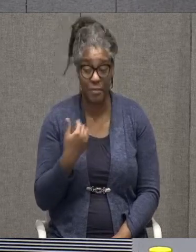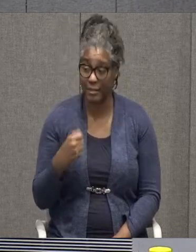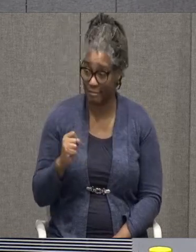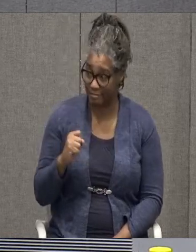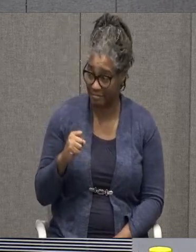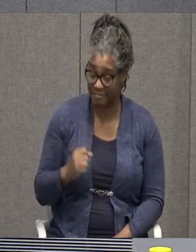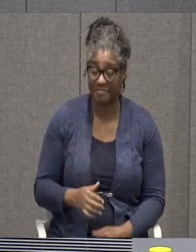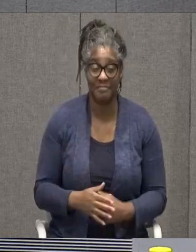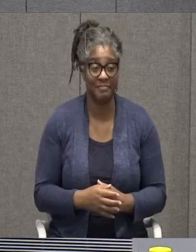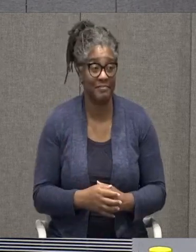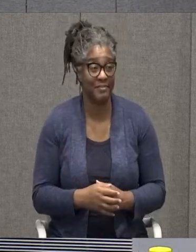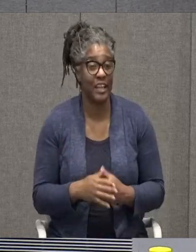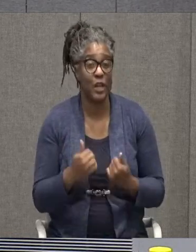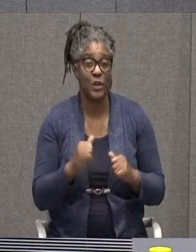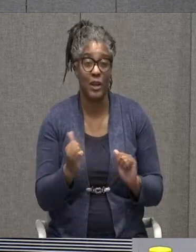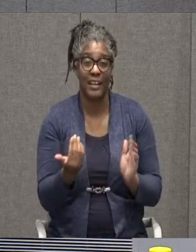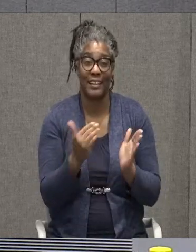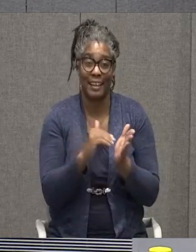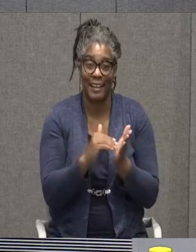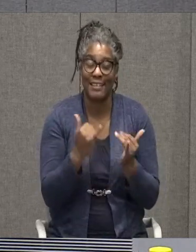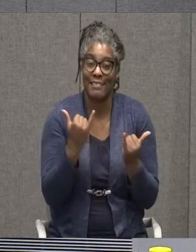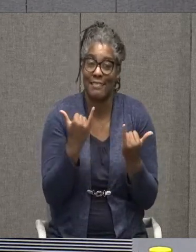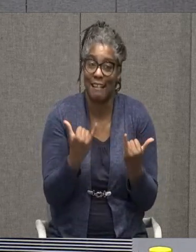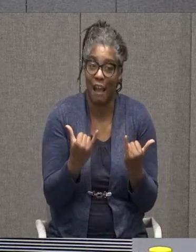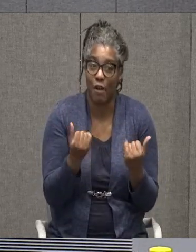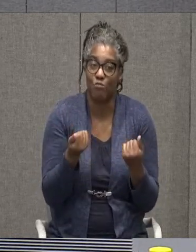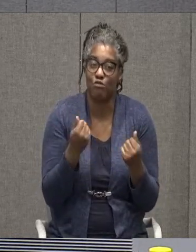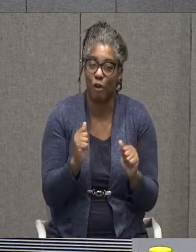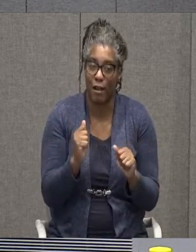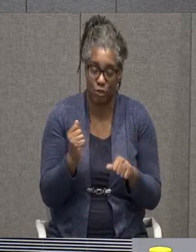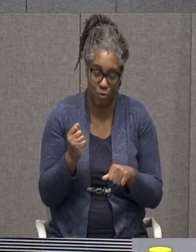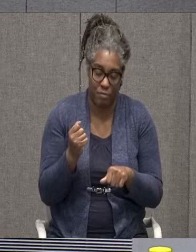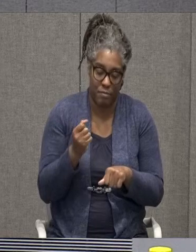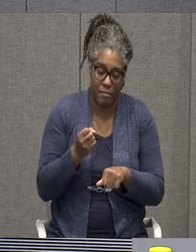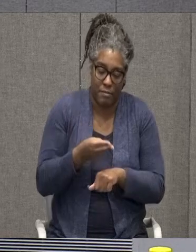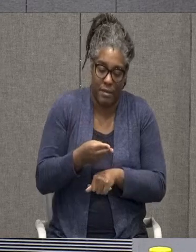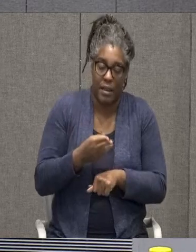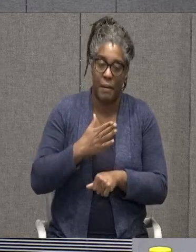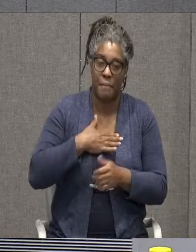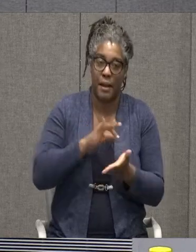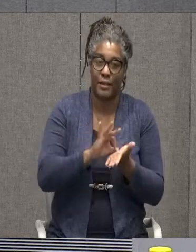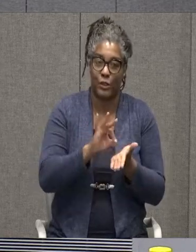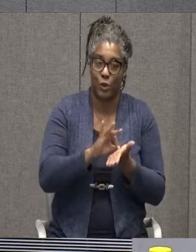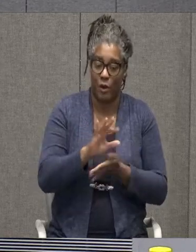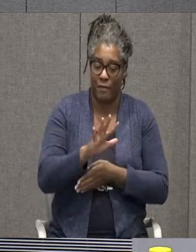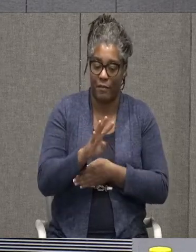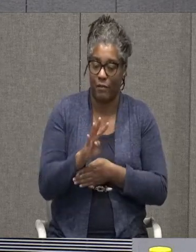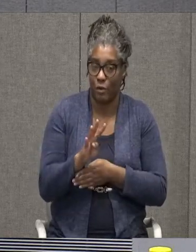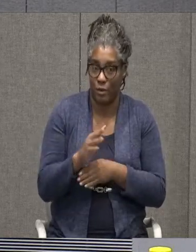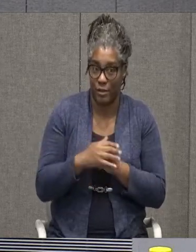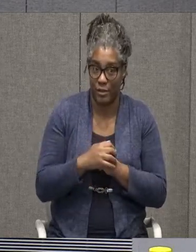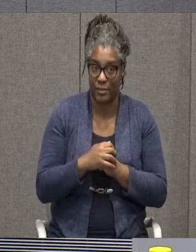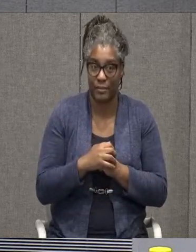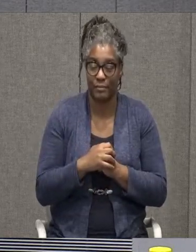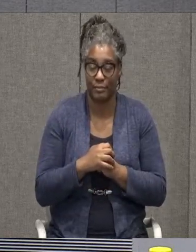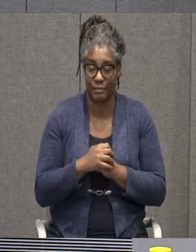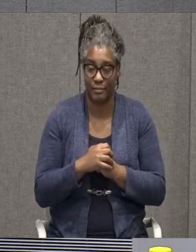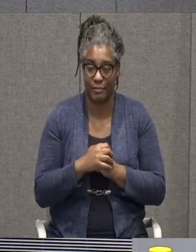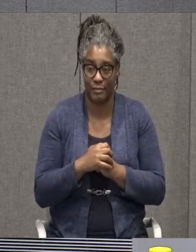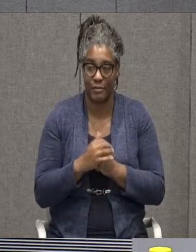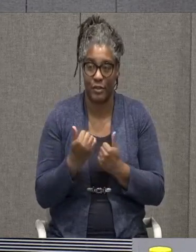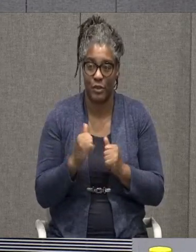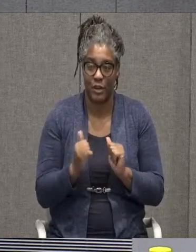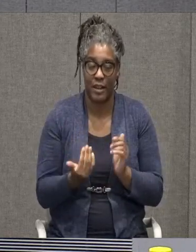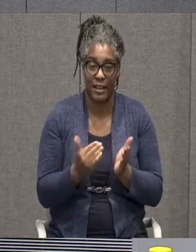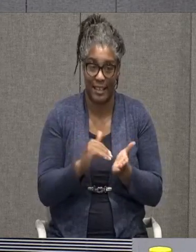let's try this again. So I'm going to see if I can beat my score, which was 54. So we'll try it one more